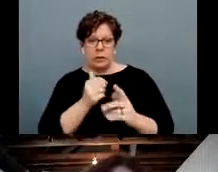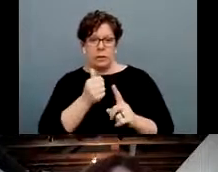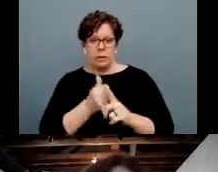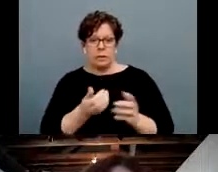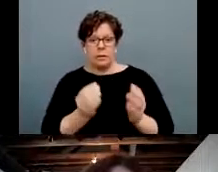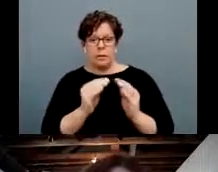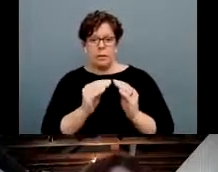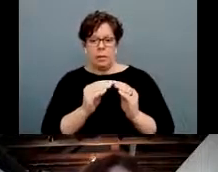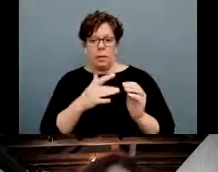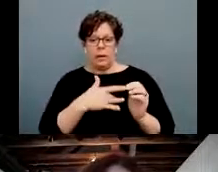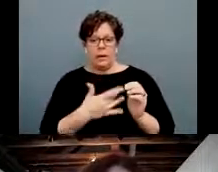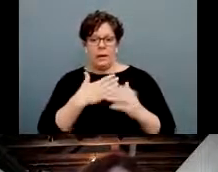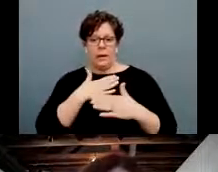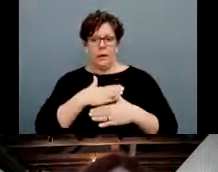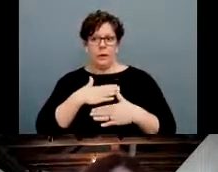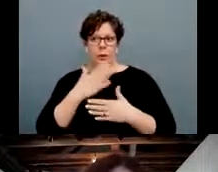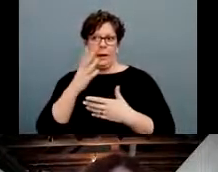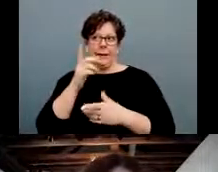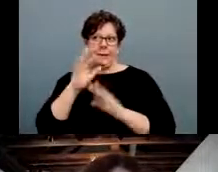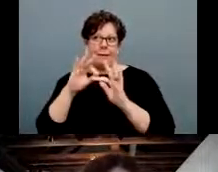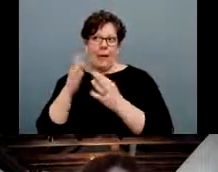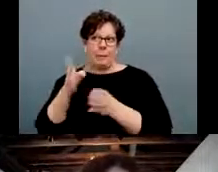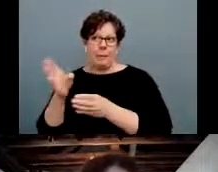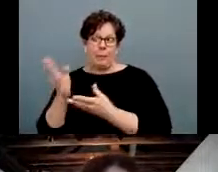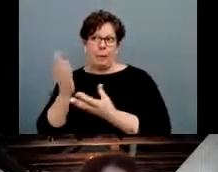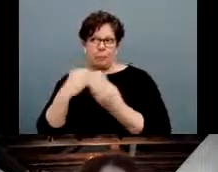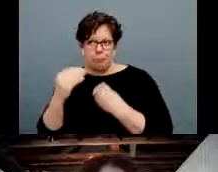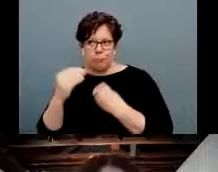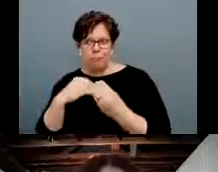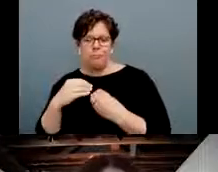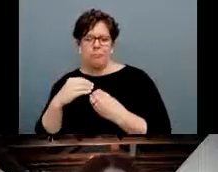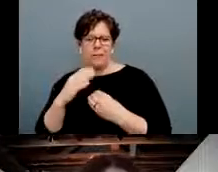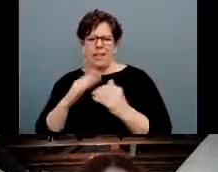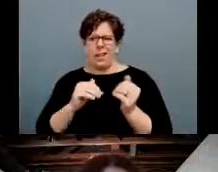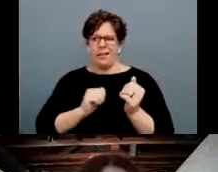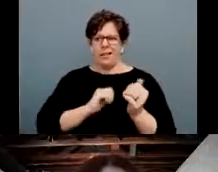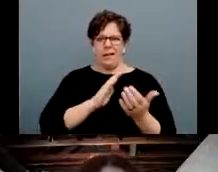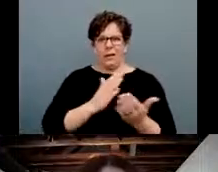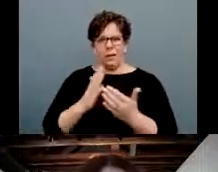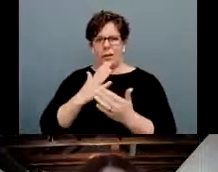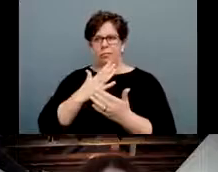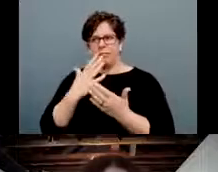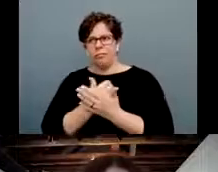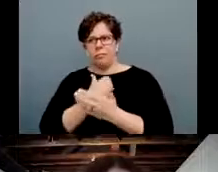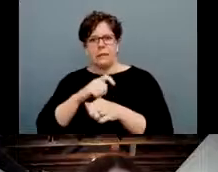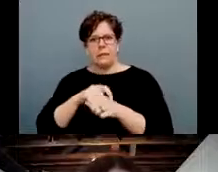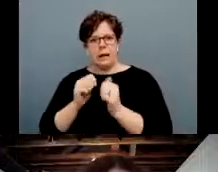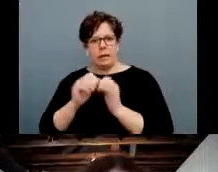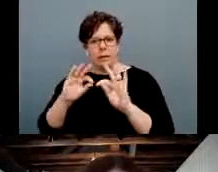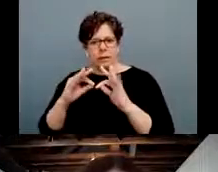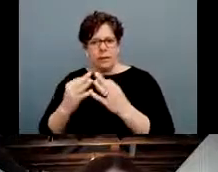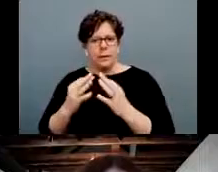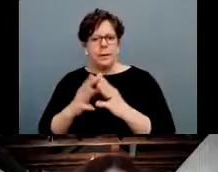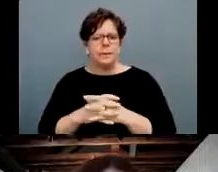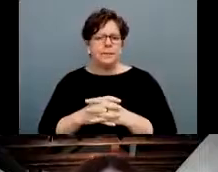more likely to enjoy the meals that his family was providing and enjoy time with them. You can also see that there